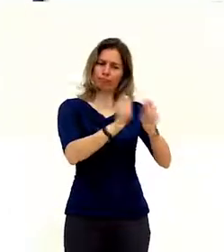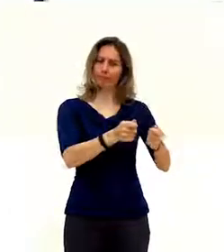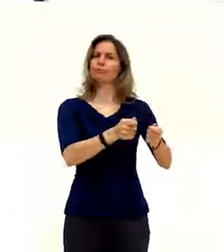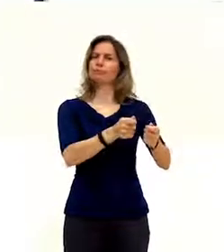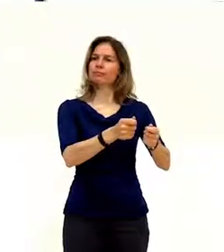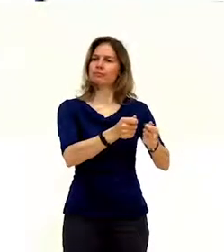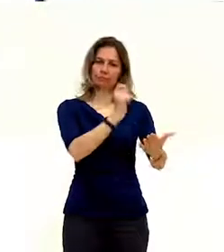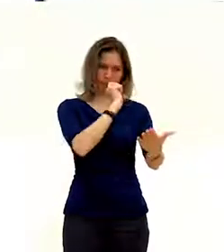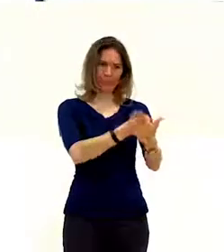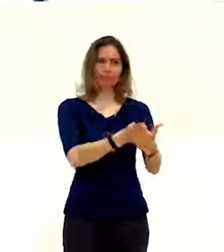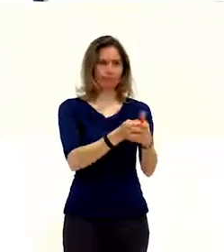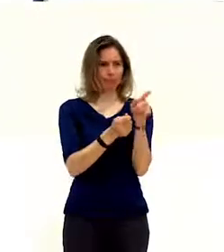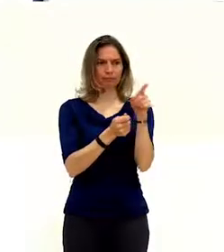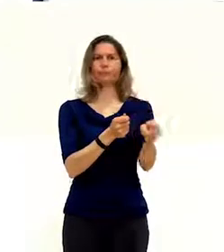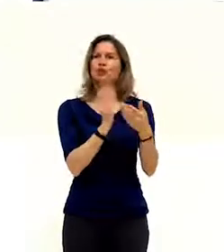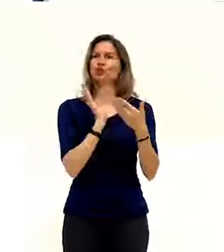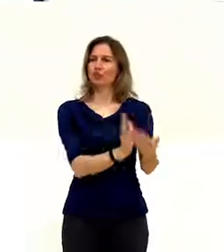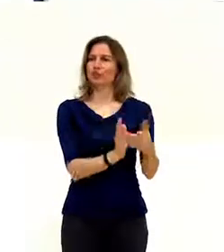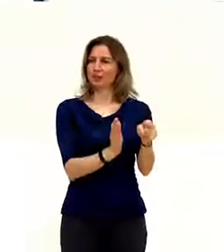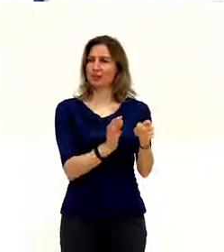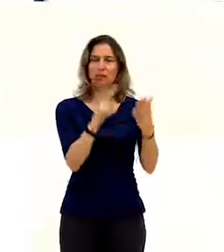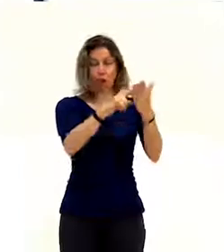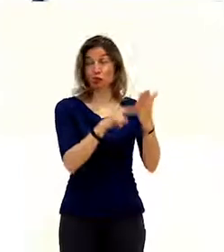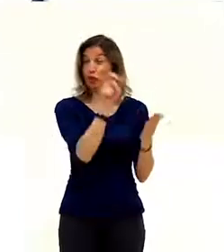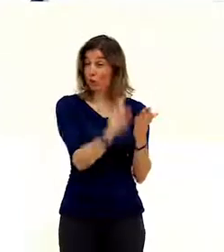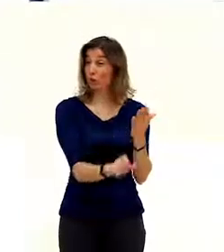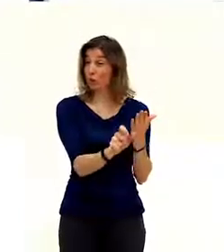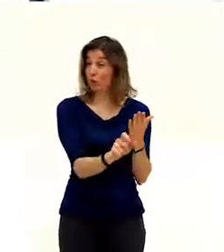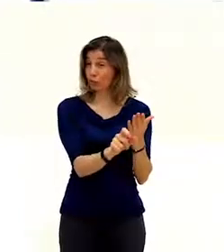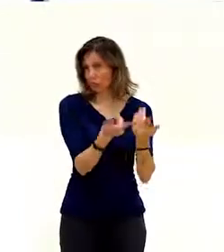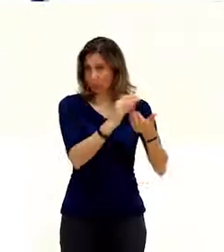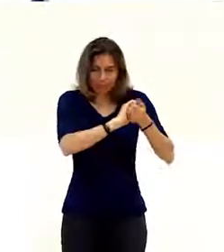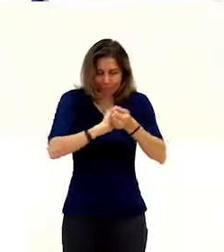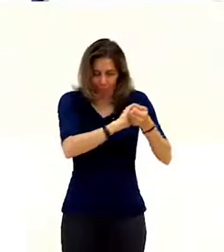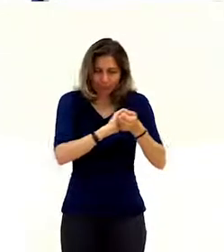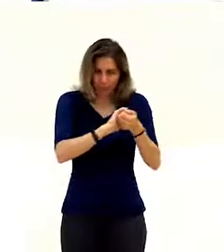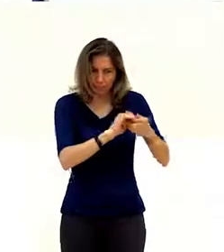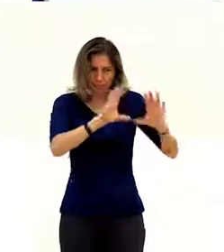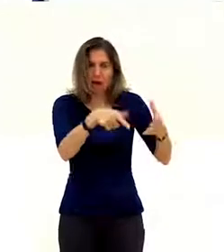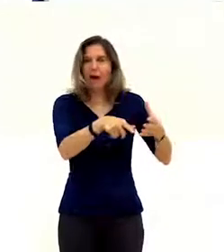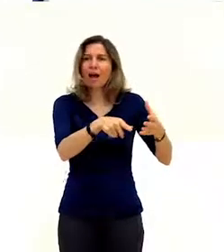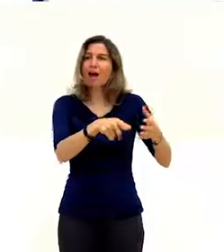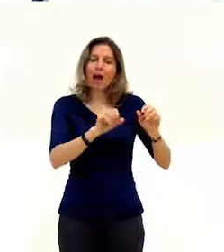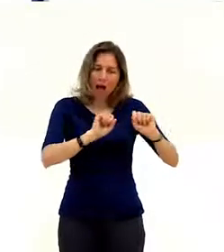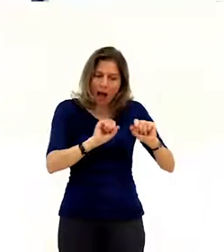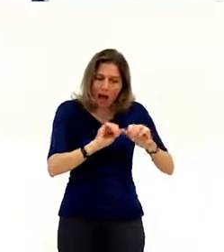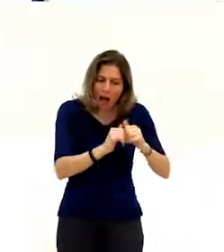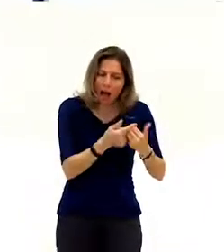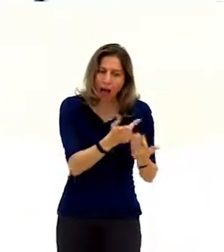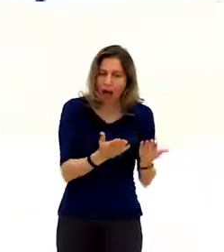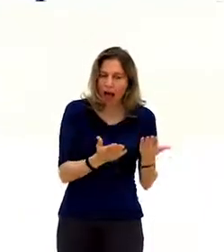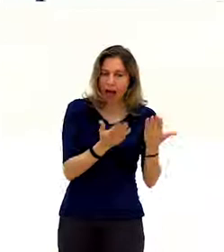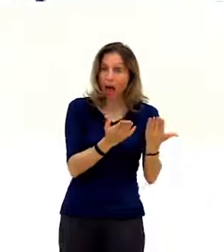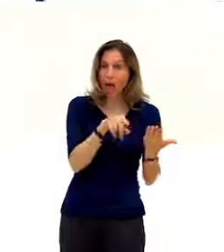to allow the contractor or the interested party to compete and tender